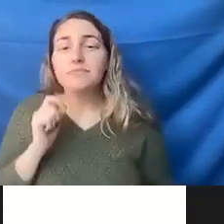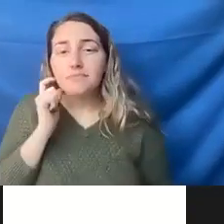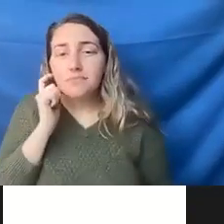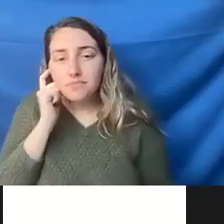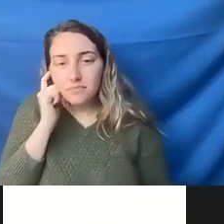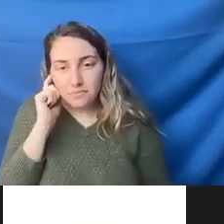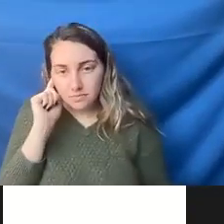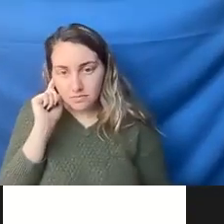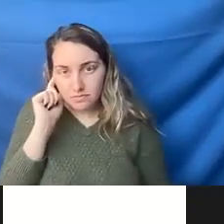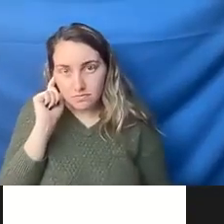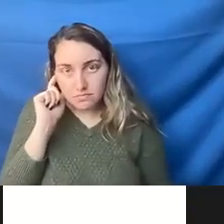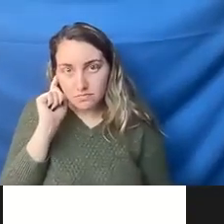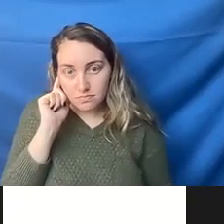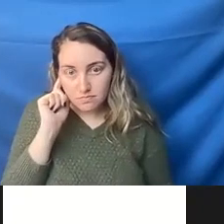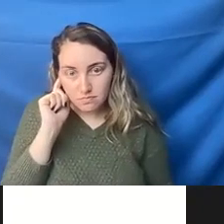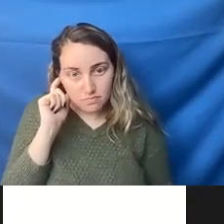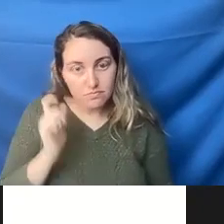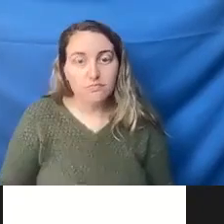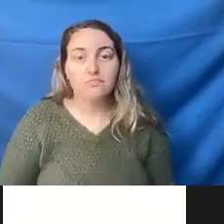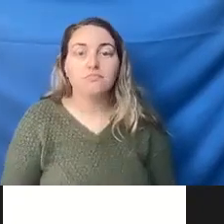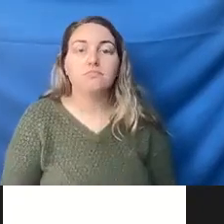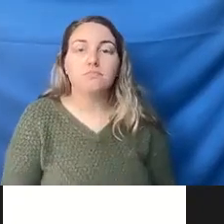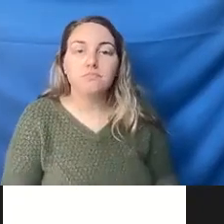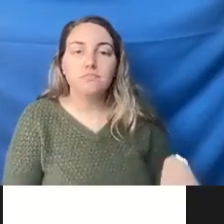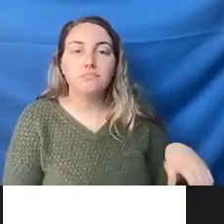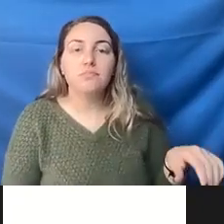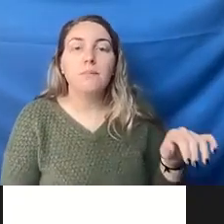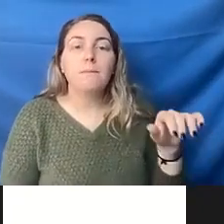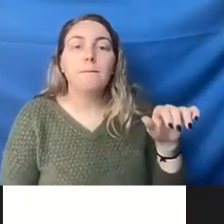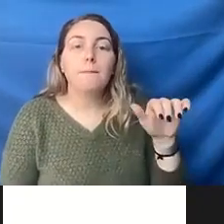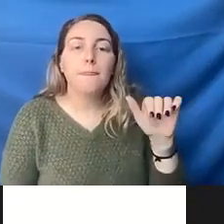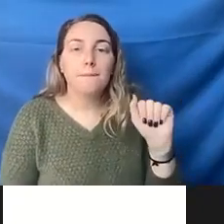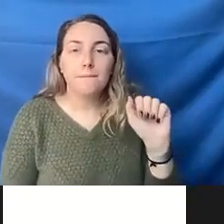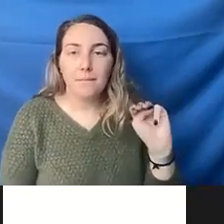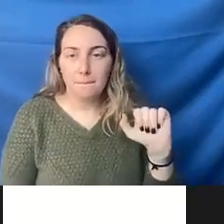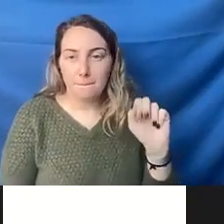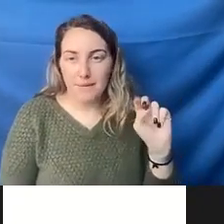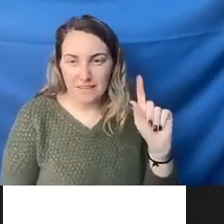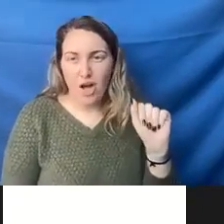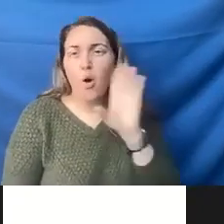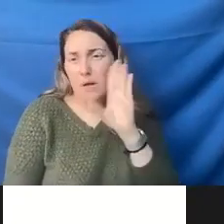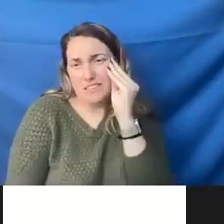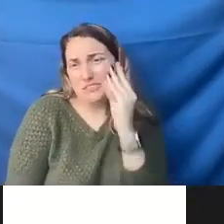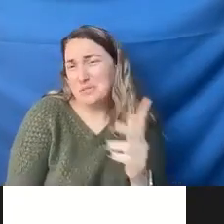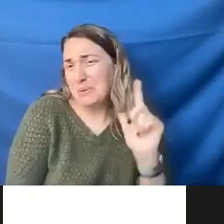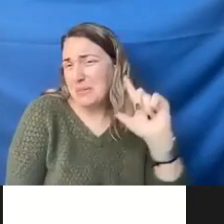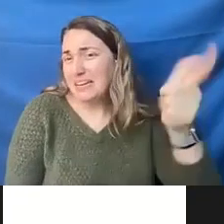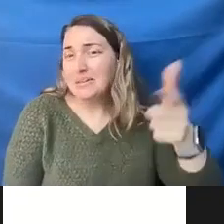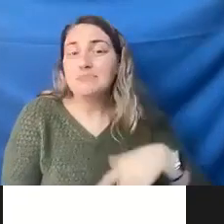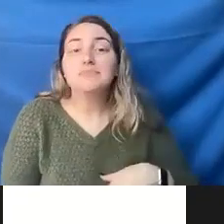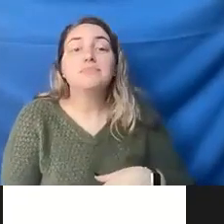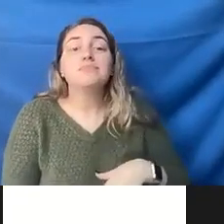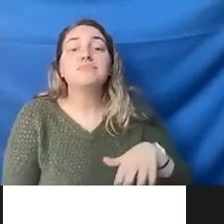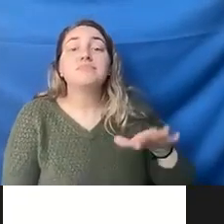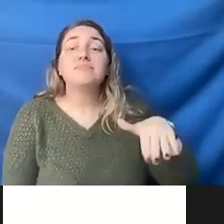We'll be following up with all of you with that information. All right, Allie, we have a couple outstanding questions that I see that you would